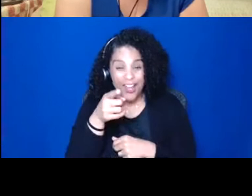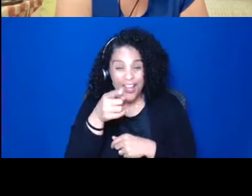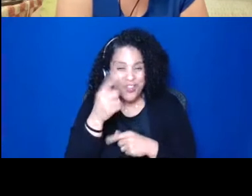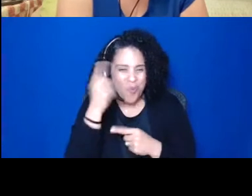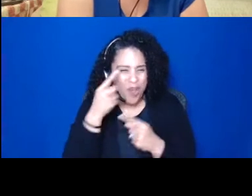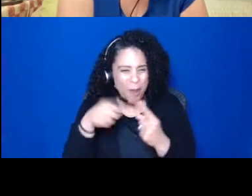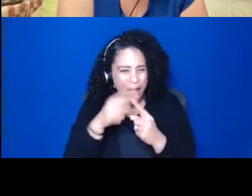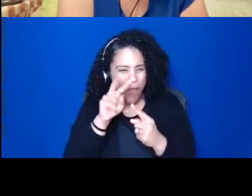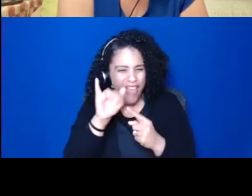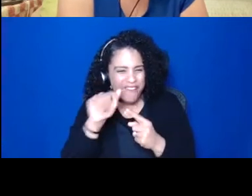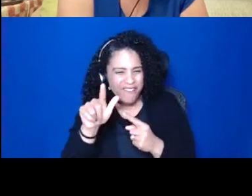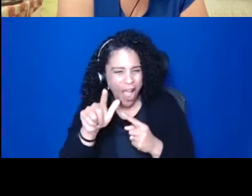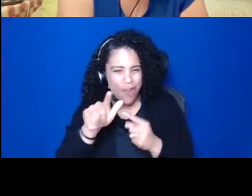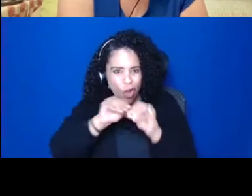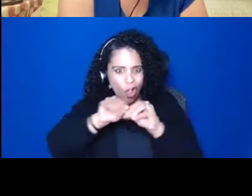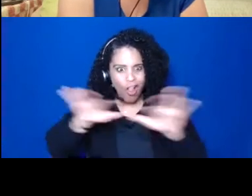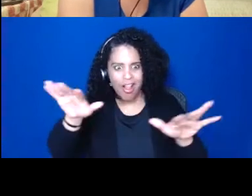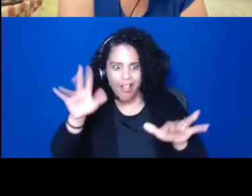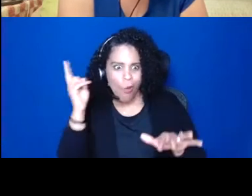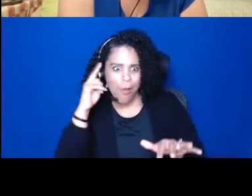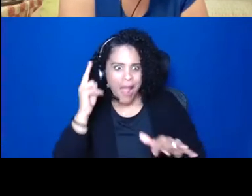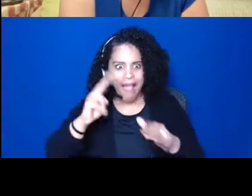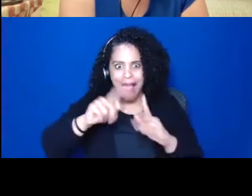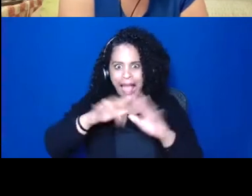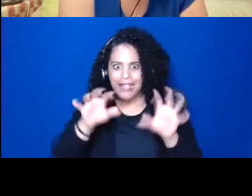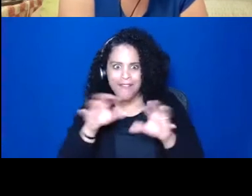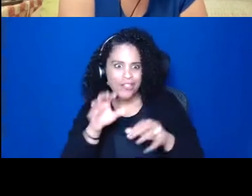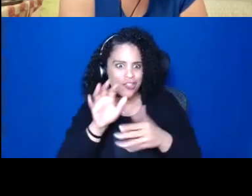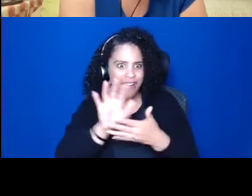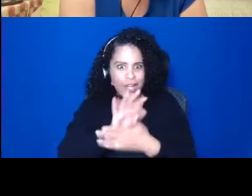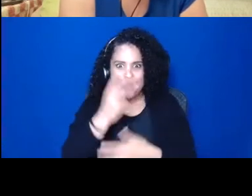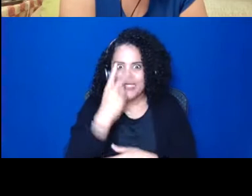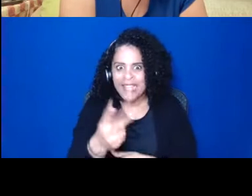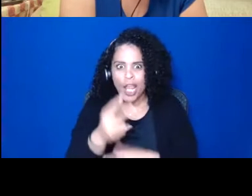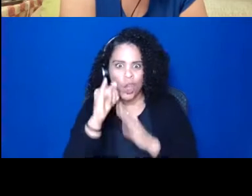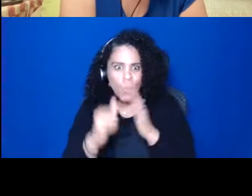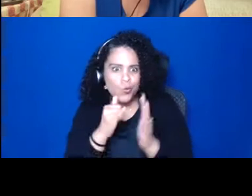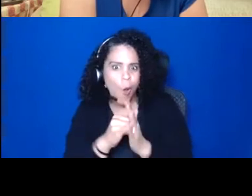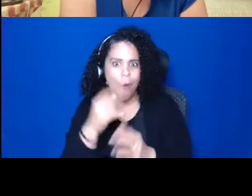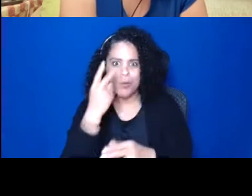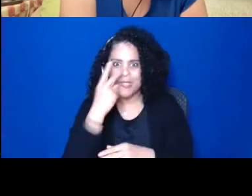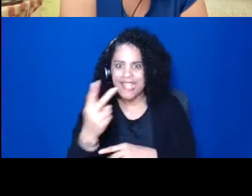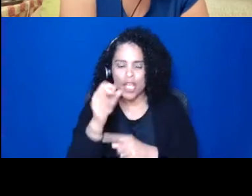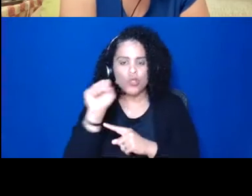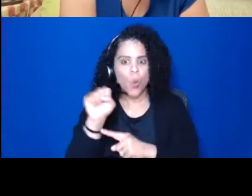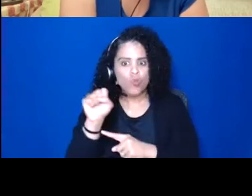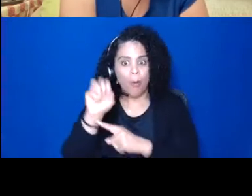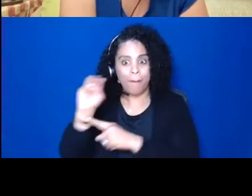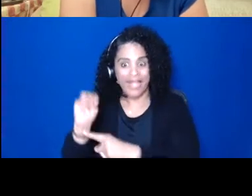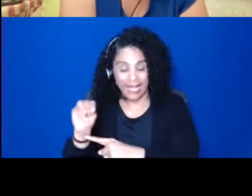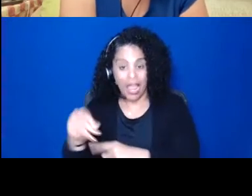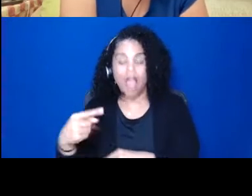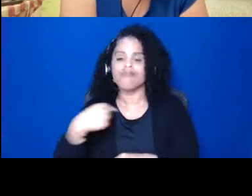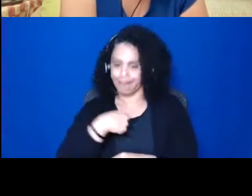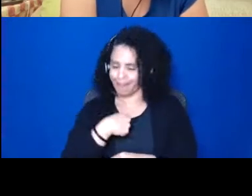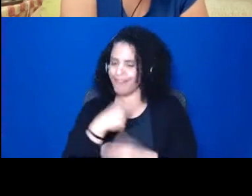implant activation videos that you see on YouTube or you see on social media. I'll be honest that